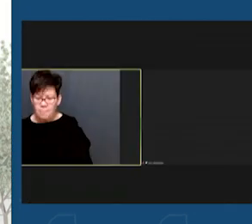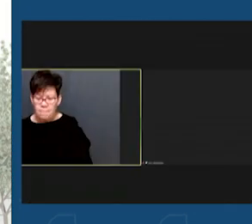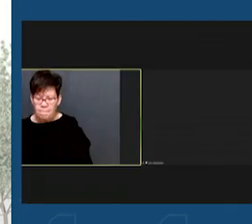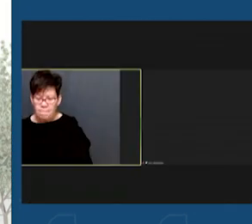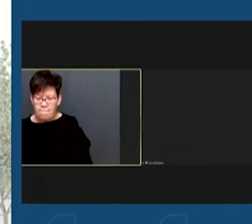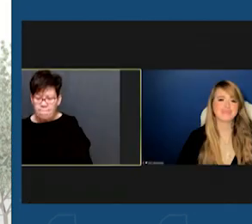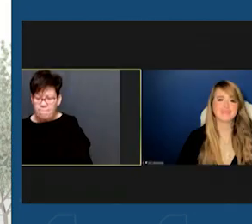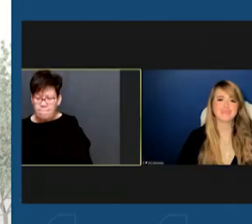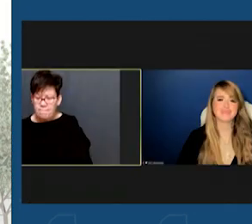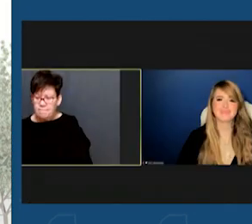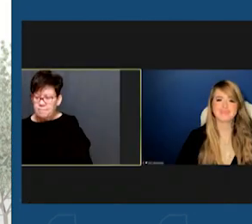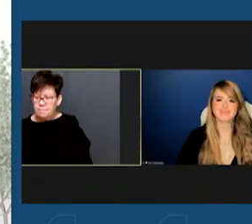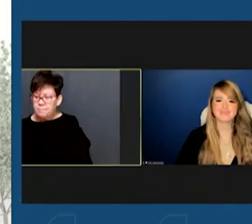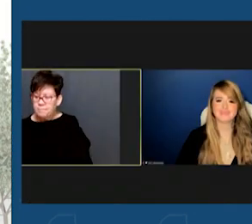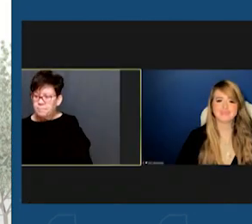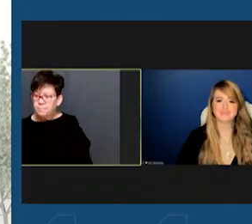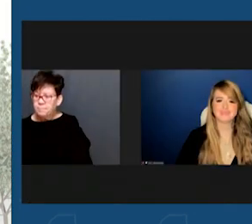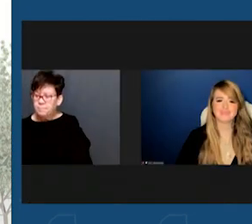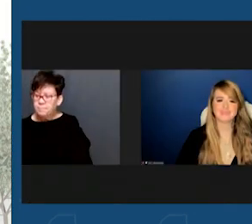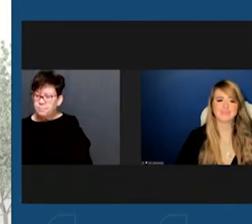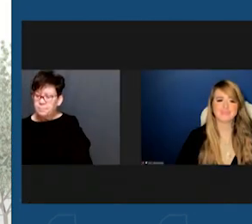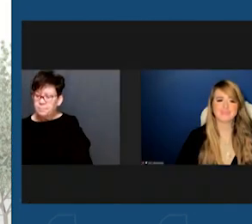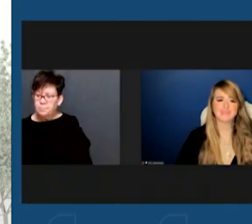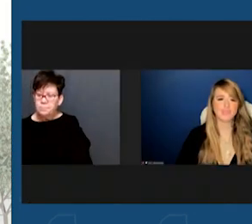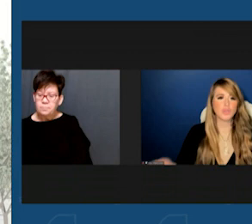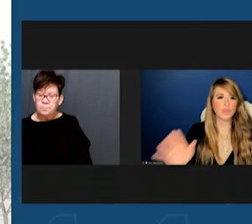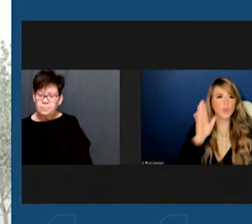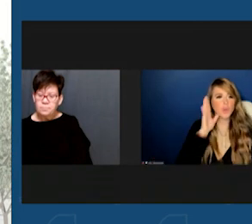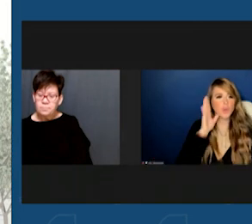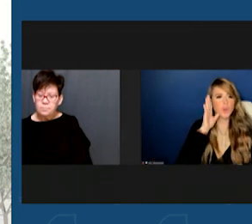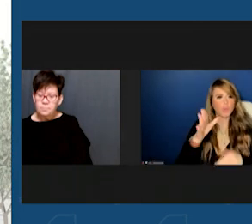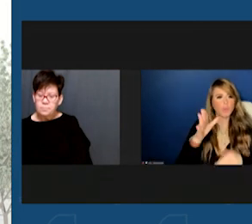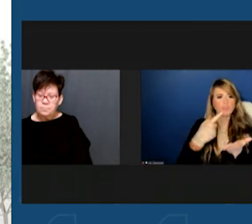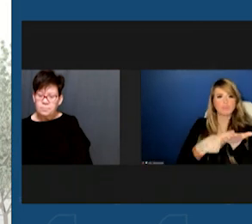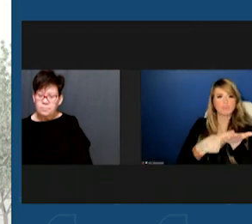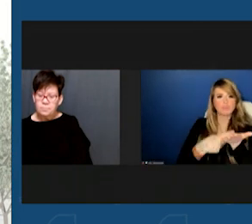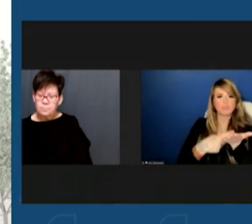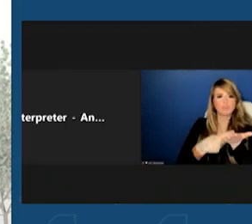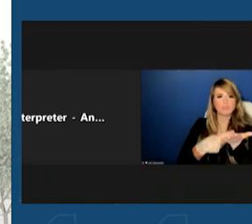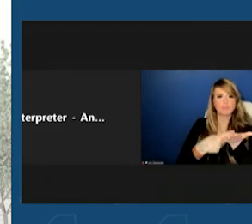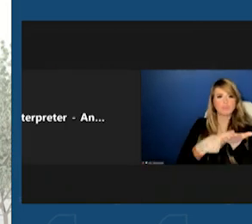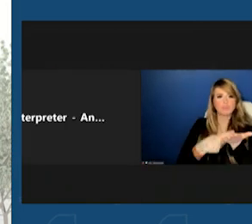constructing an observation deck along the upper river to have panoramic views of the American